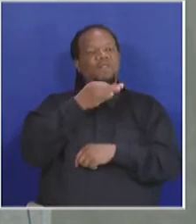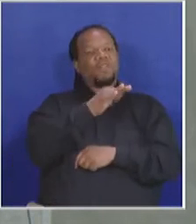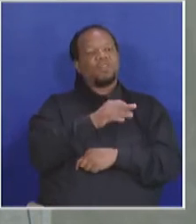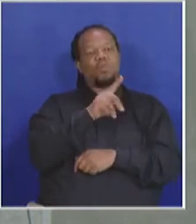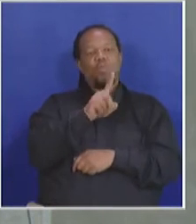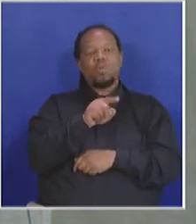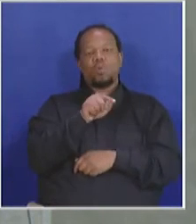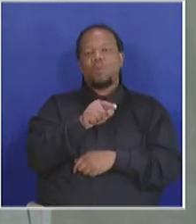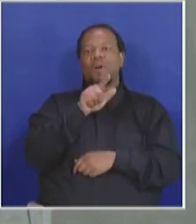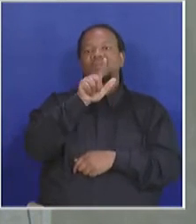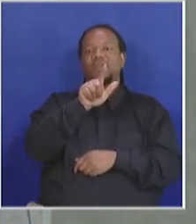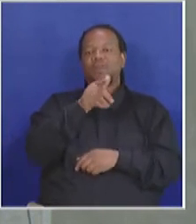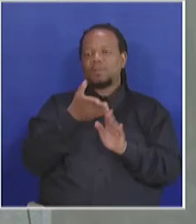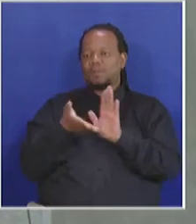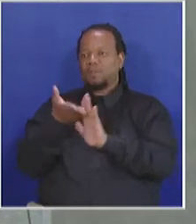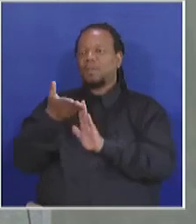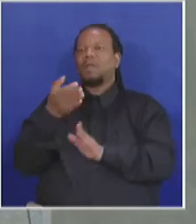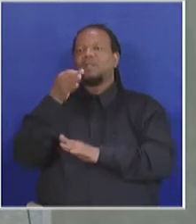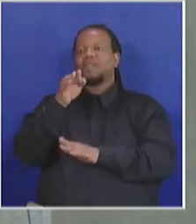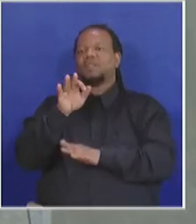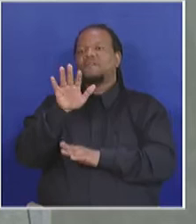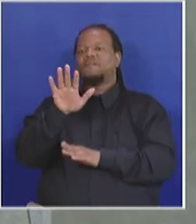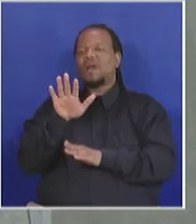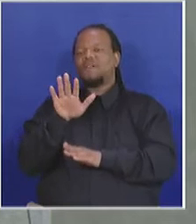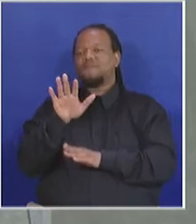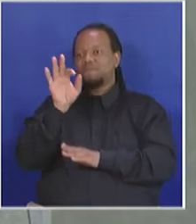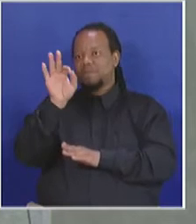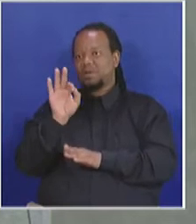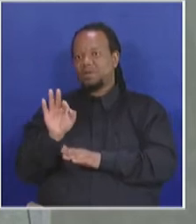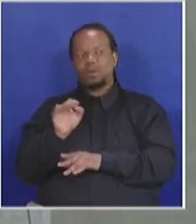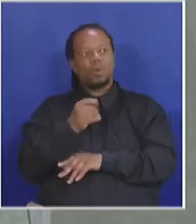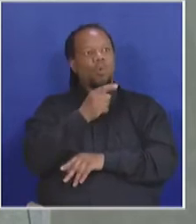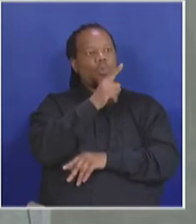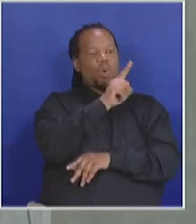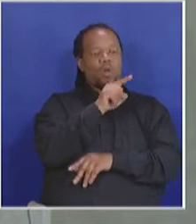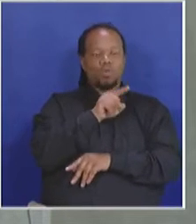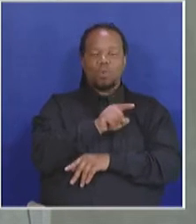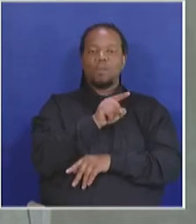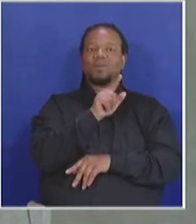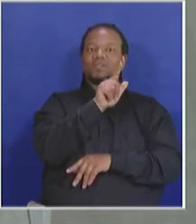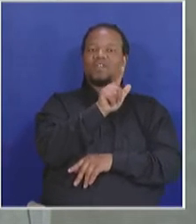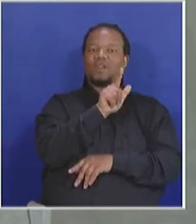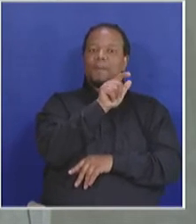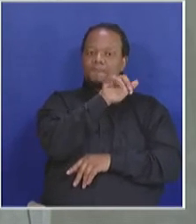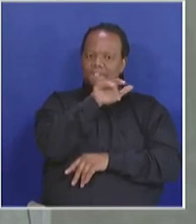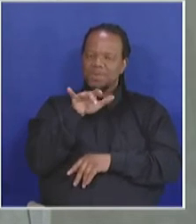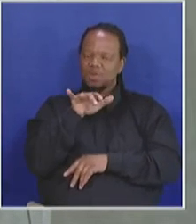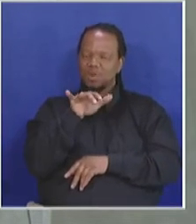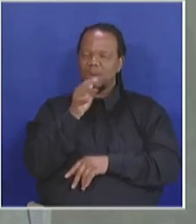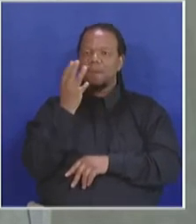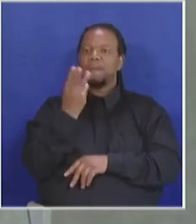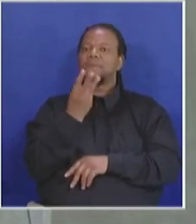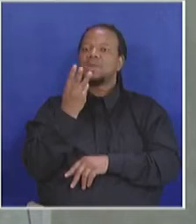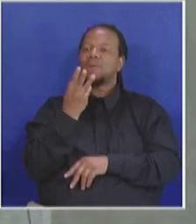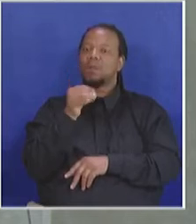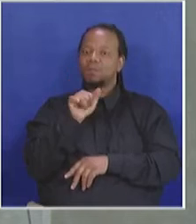31.7% to almost 35%. This means that 1.7 million more South Africans are without jobs